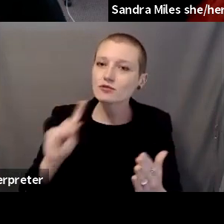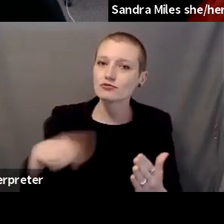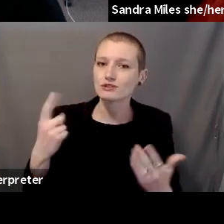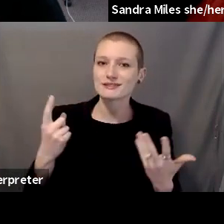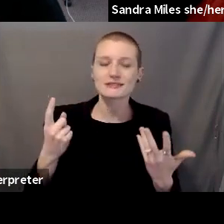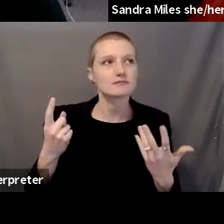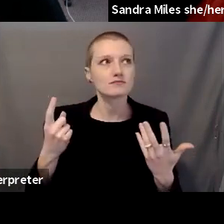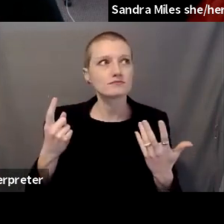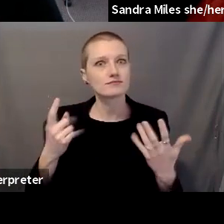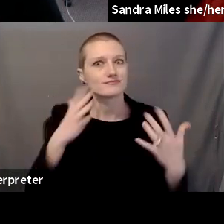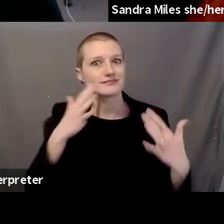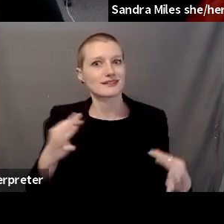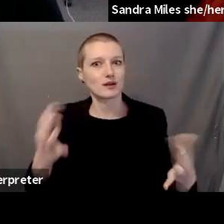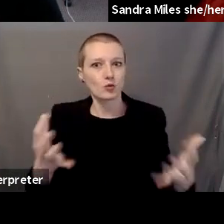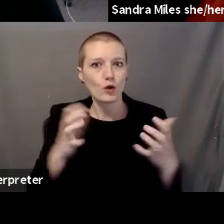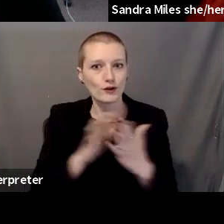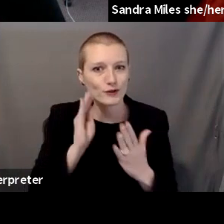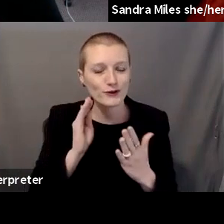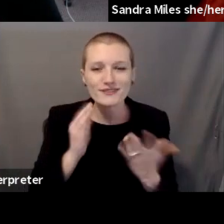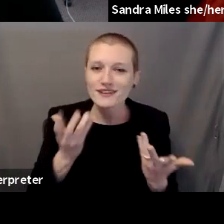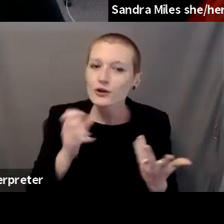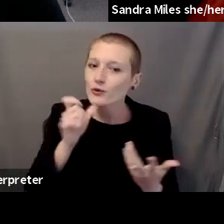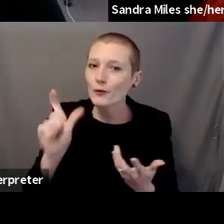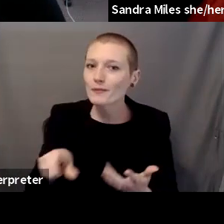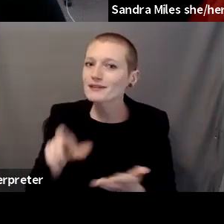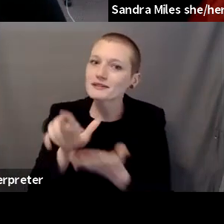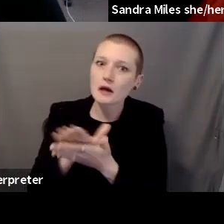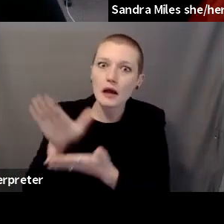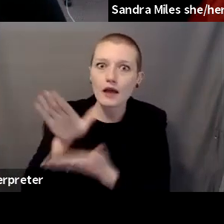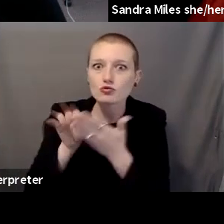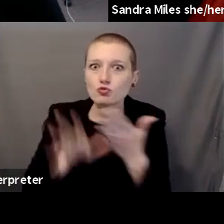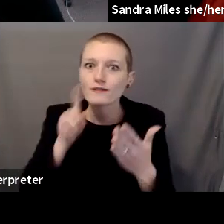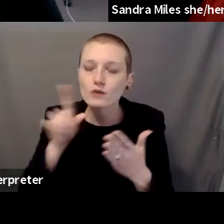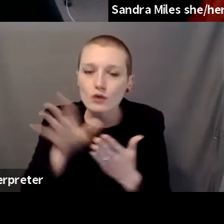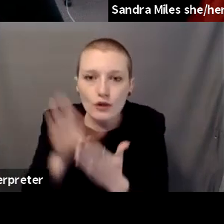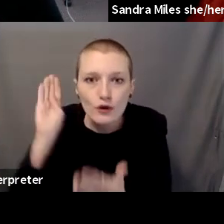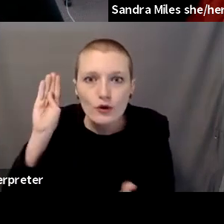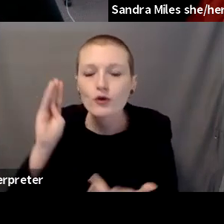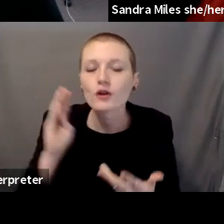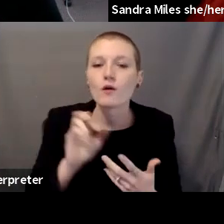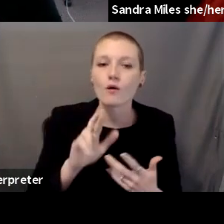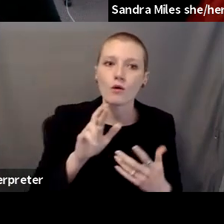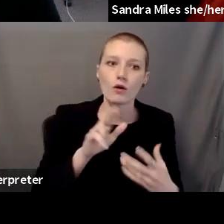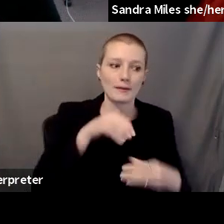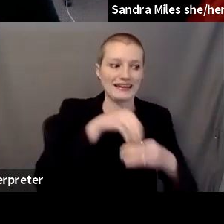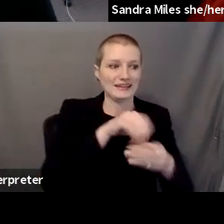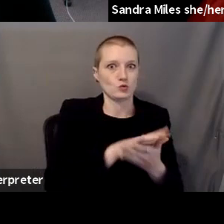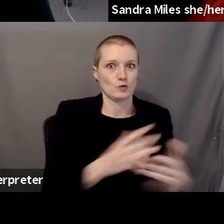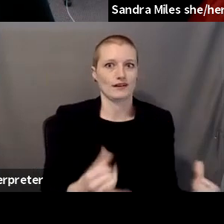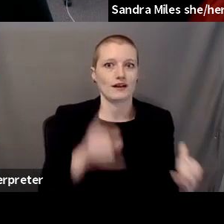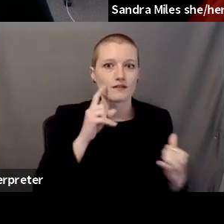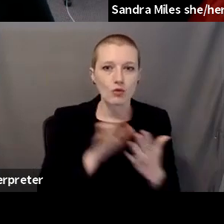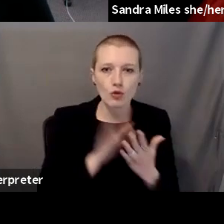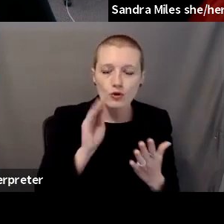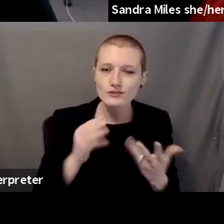learn, and you don't have to be in college to learn, you don't have to be in school to learn. Just taking like a couple hours of your day to watch